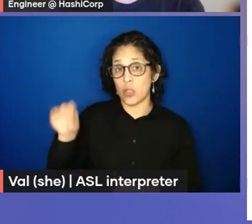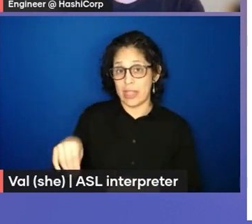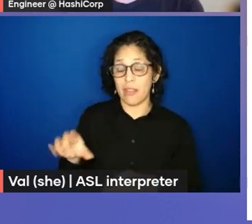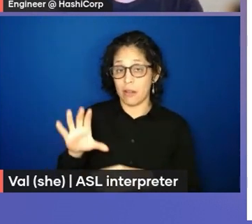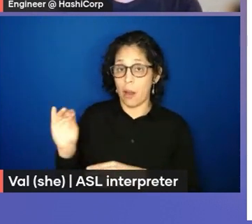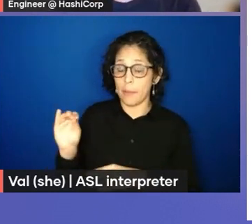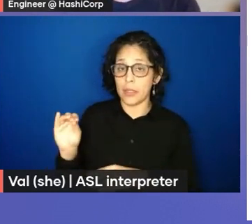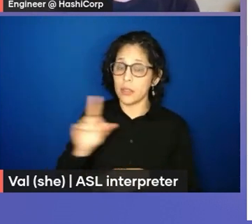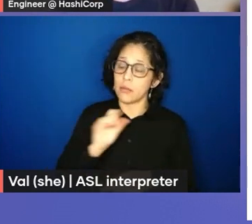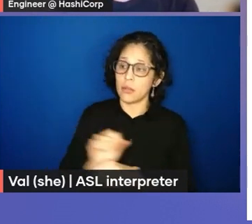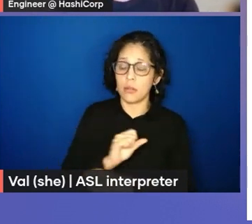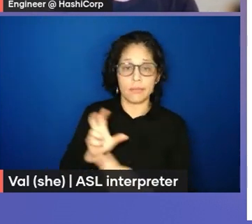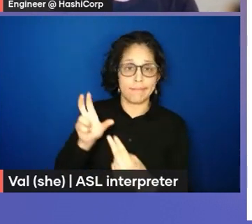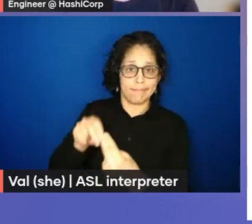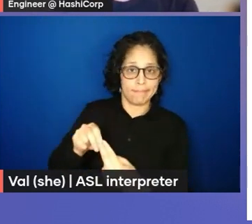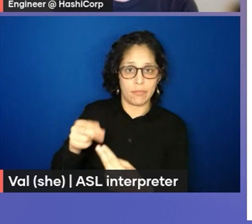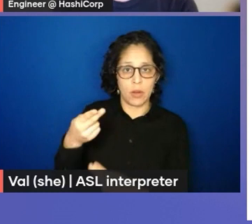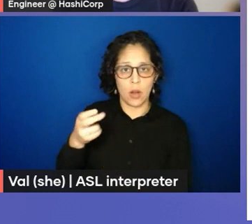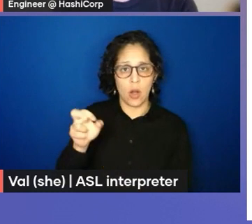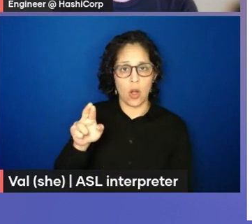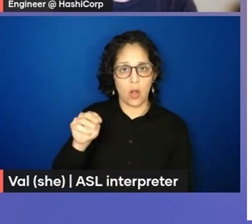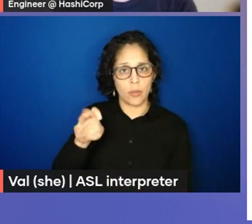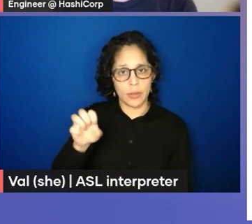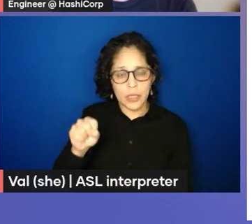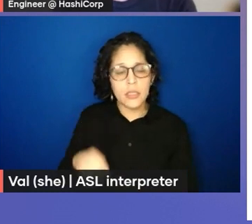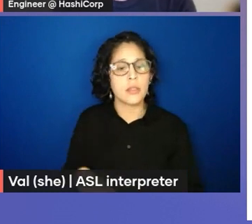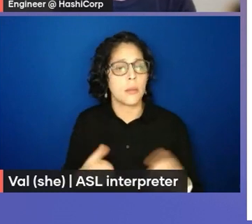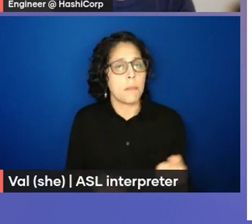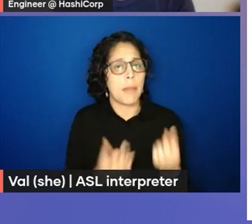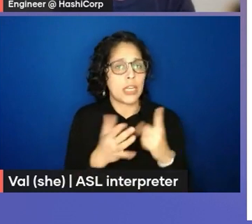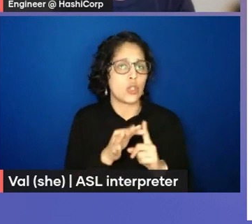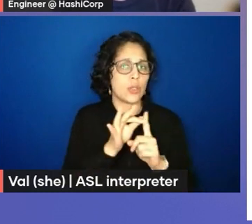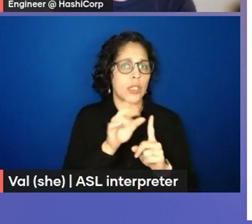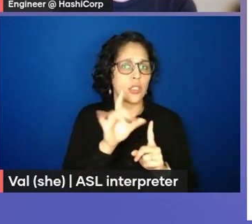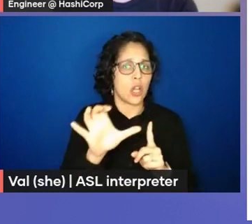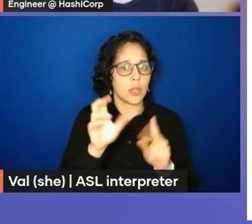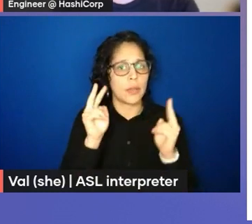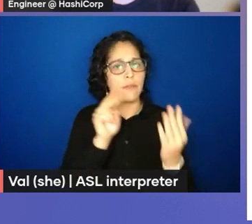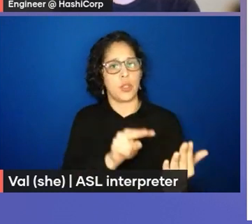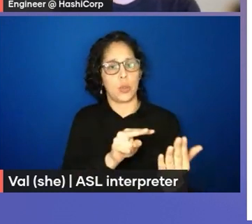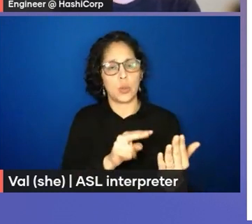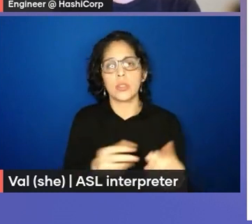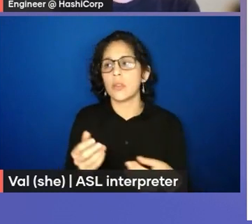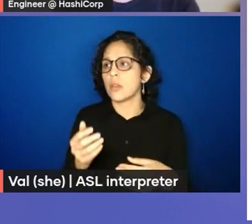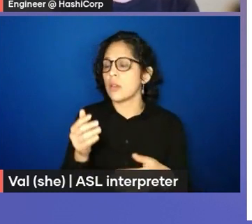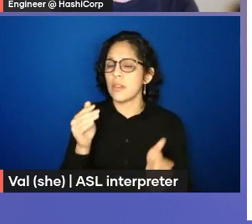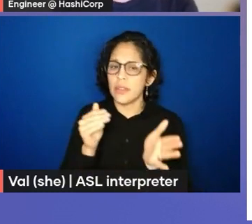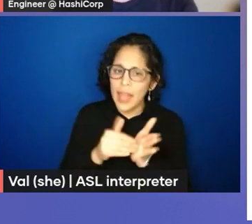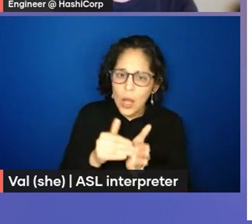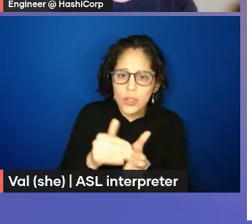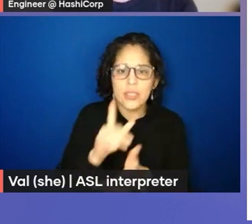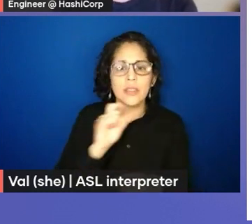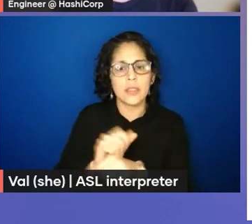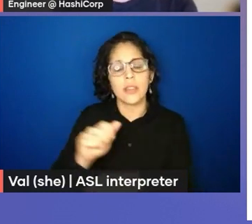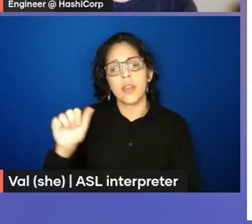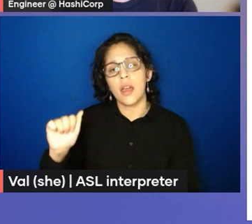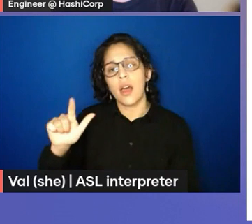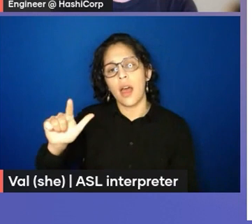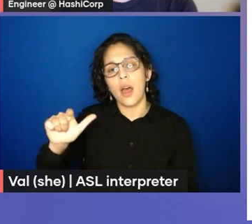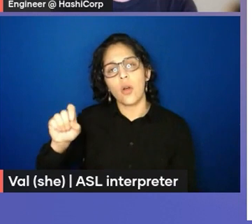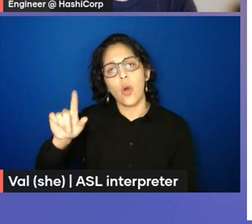using Hermes. We have hundreds of unique document views. We've had thousands of Algolia searches in the last 90